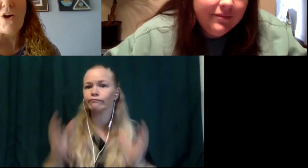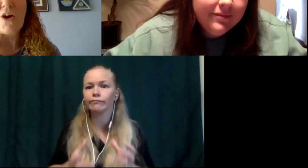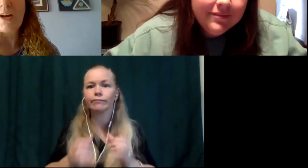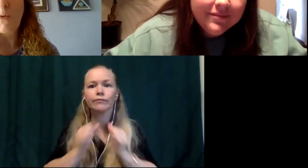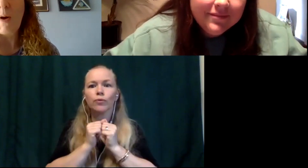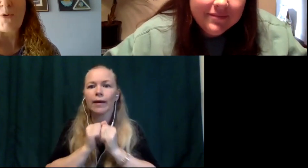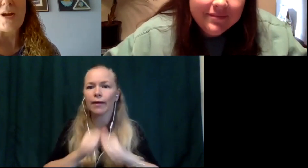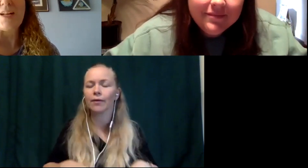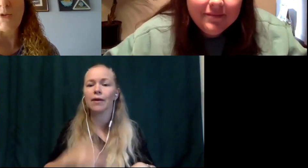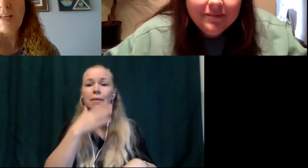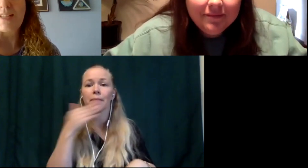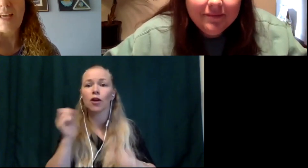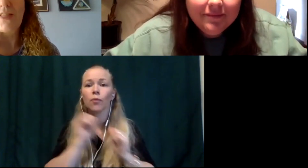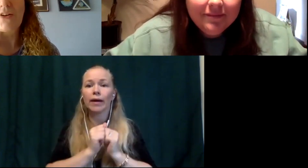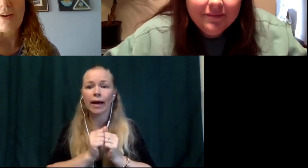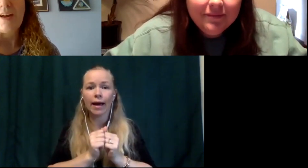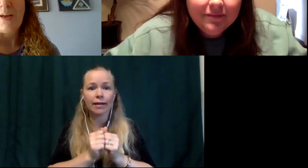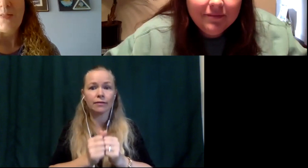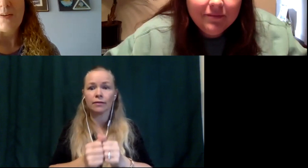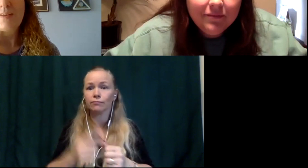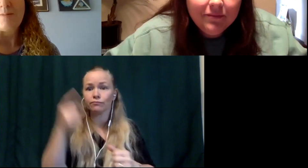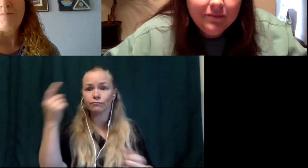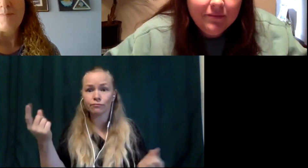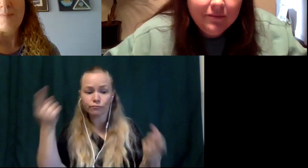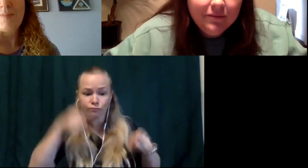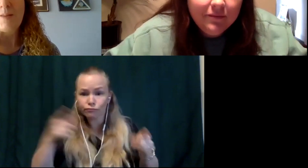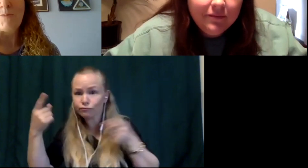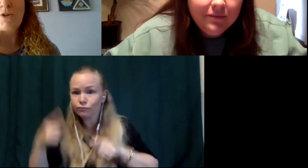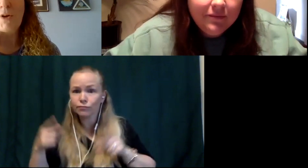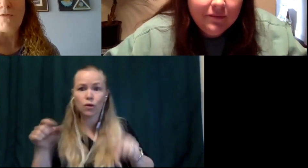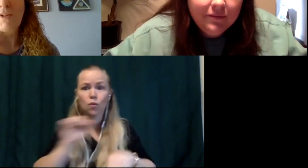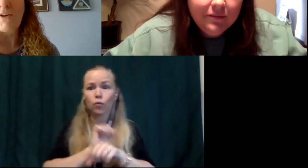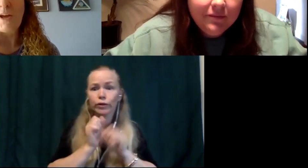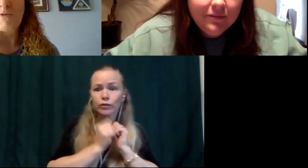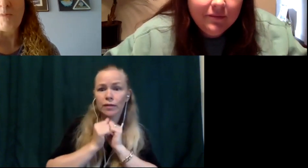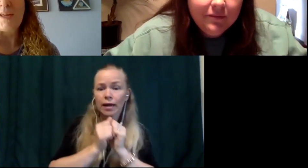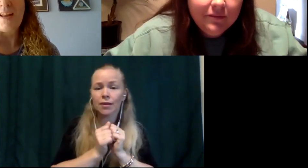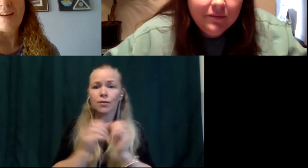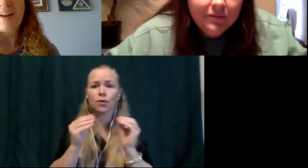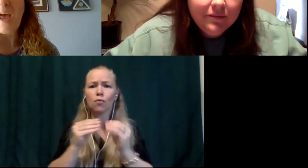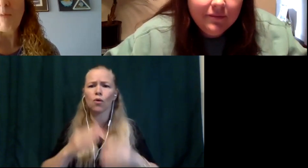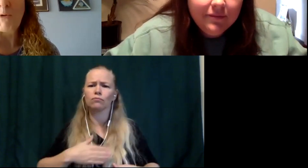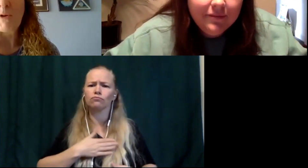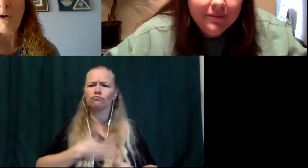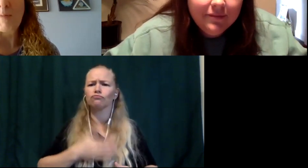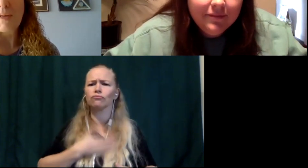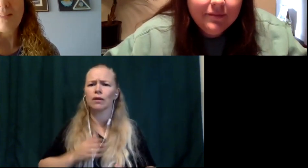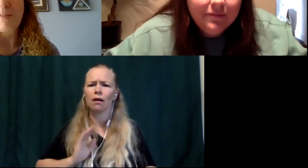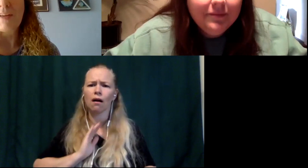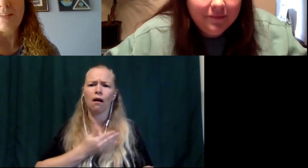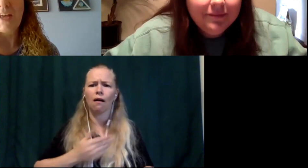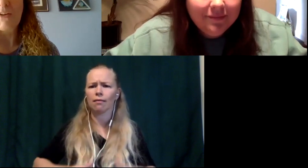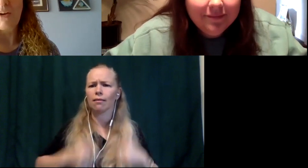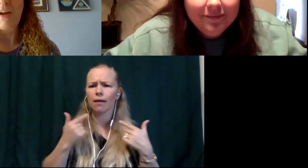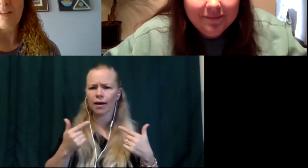can get along and cooperate and do things together, the more joyful our life will be and happier we'll all be